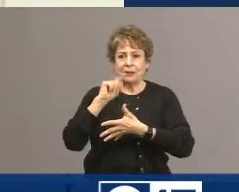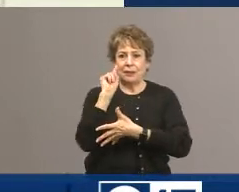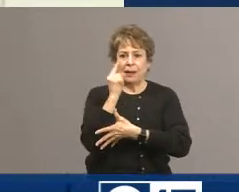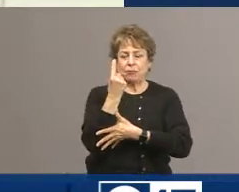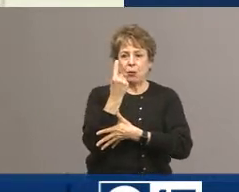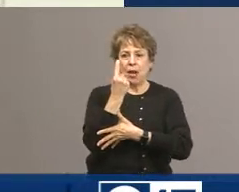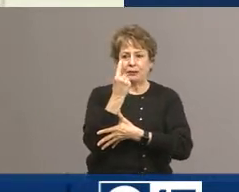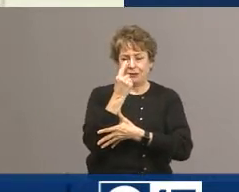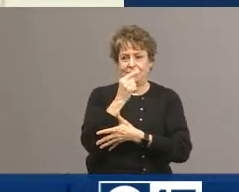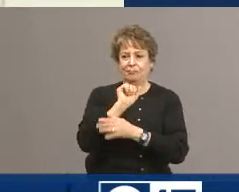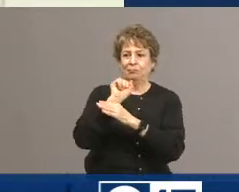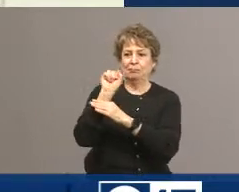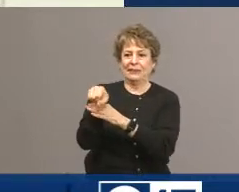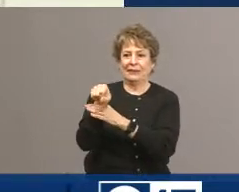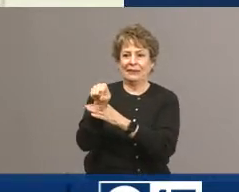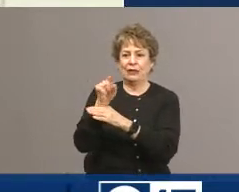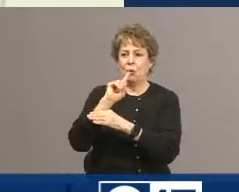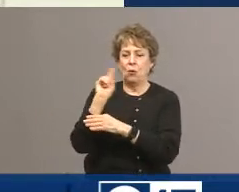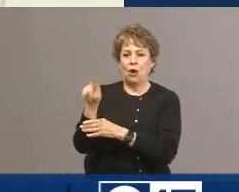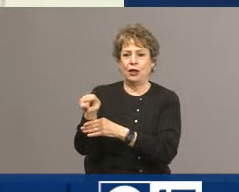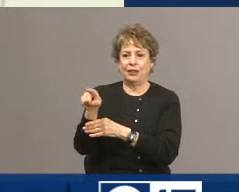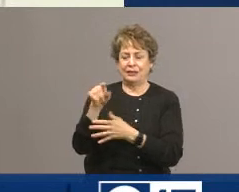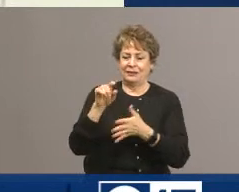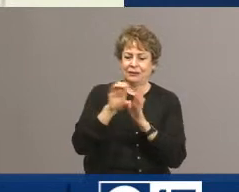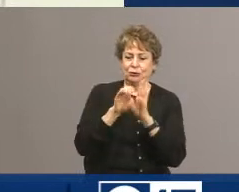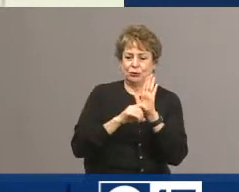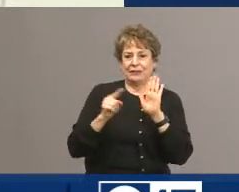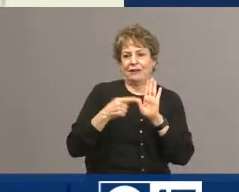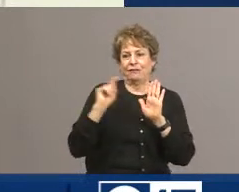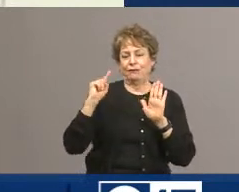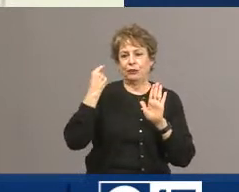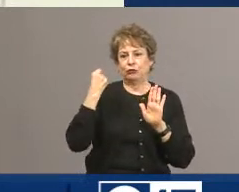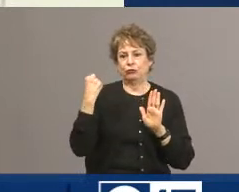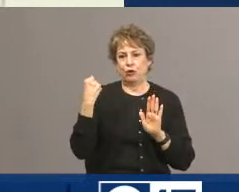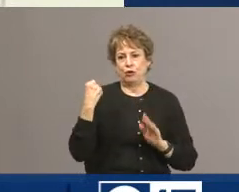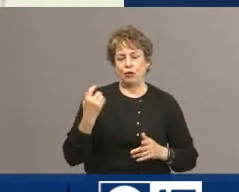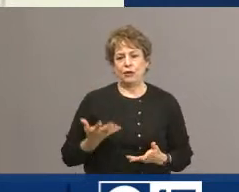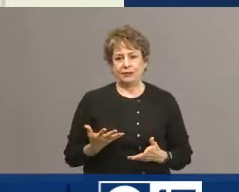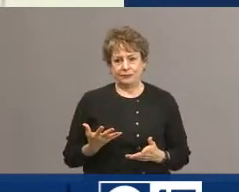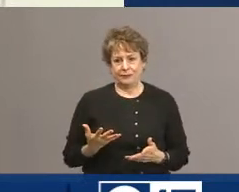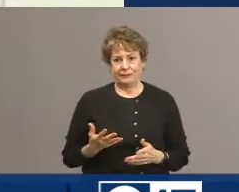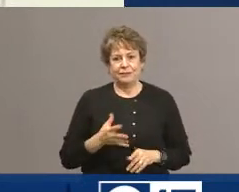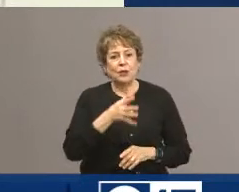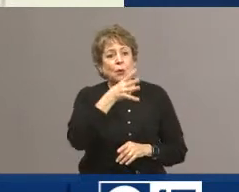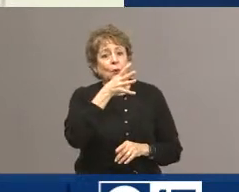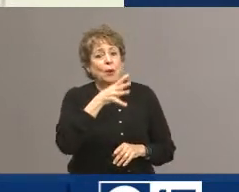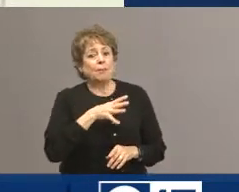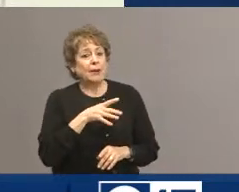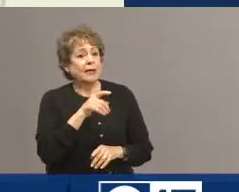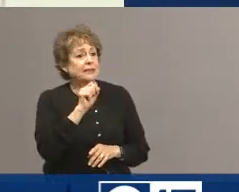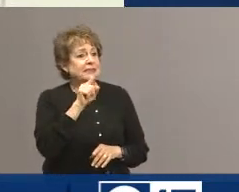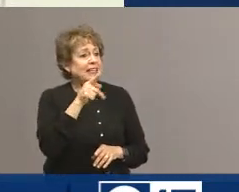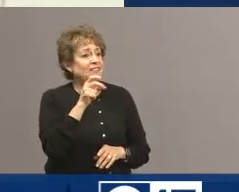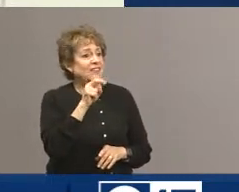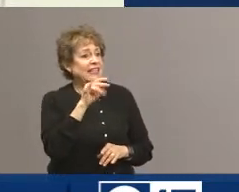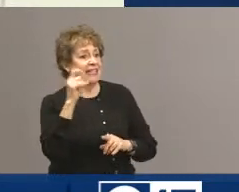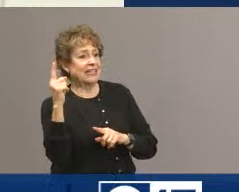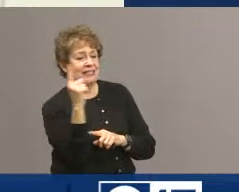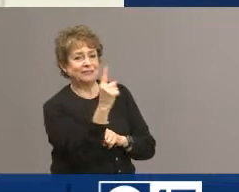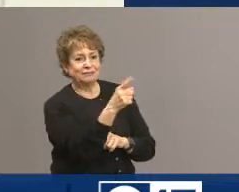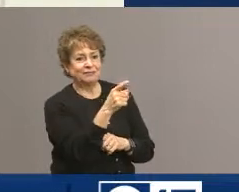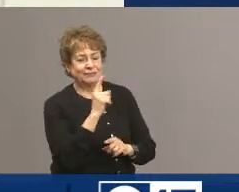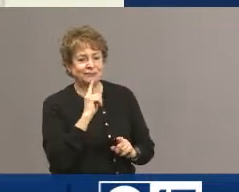to know what the purpose of Vice President Pence's visit is tomorrow, and if you know any kind of an itinerary for that